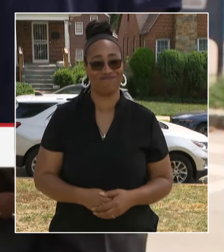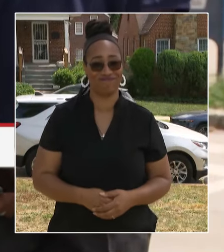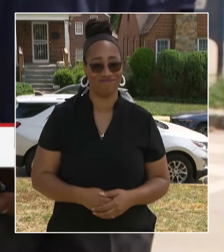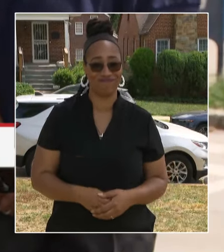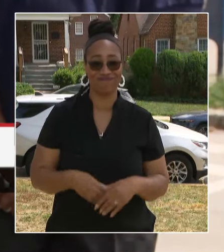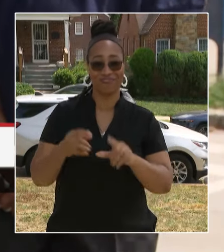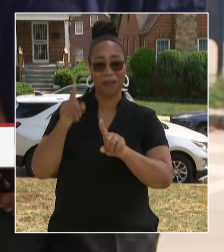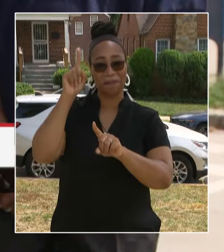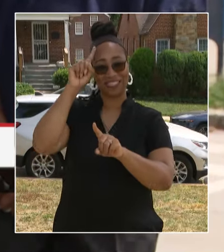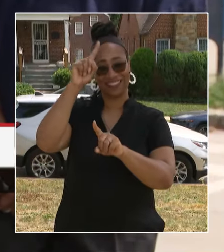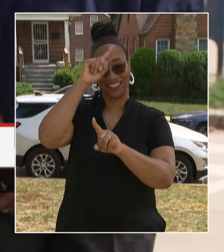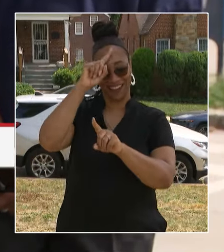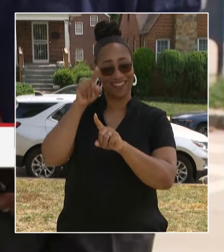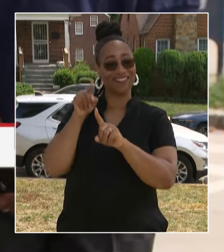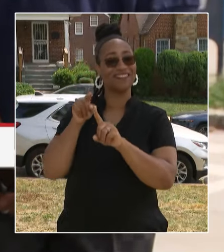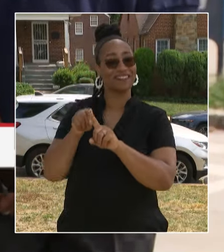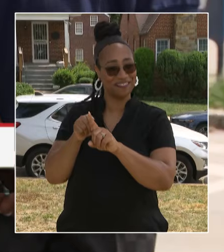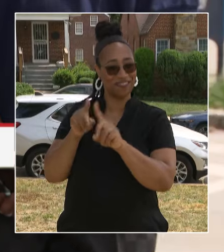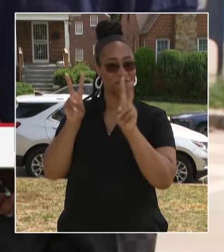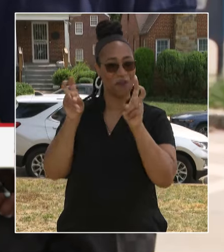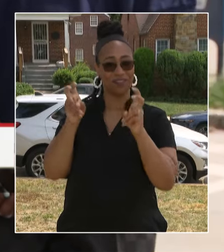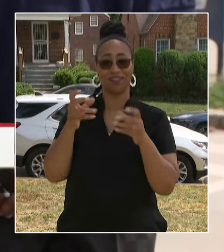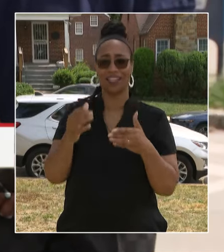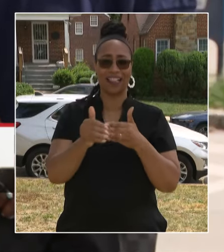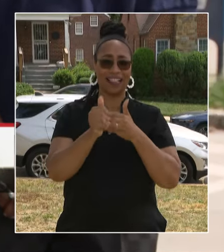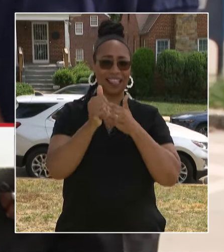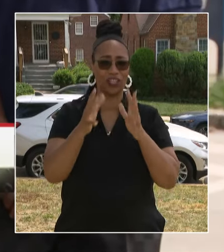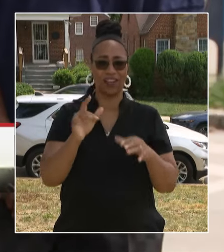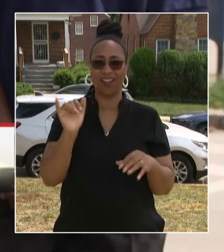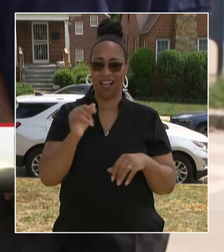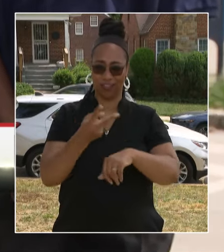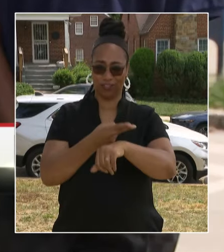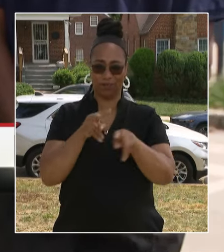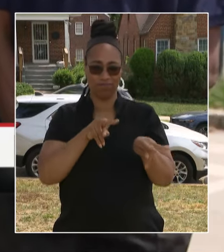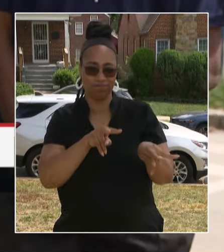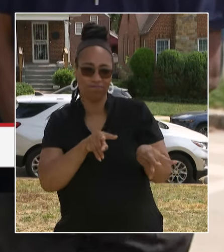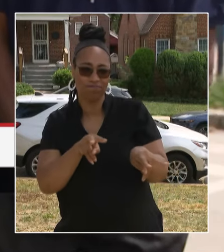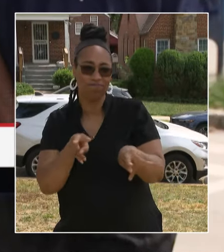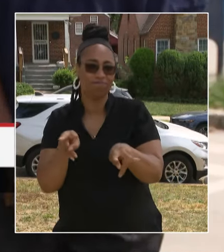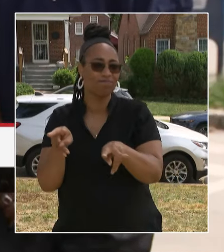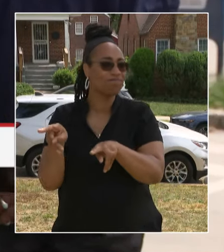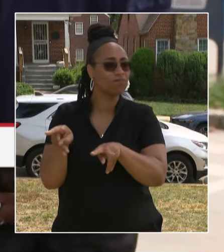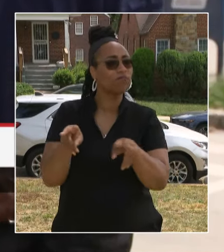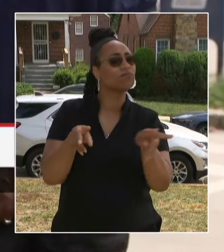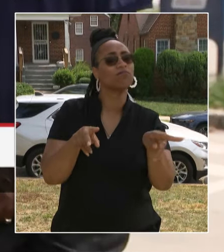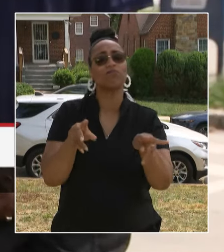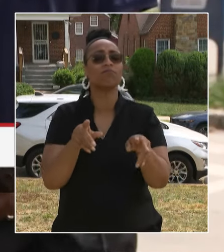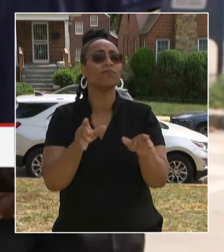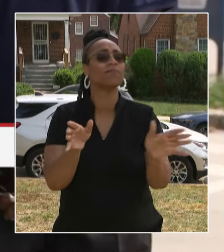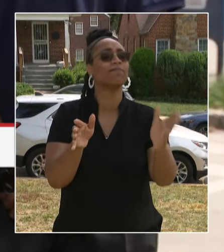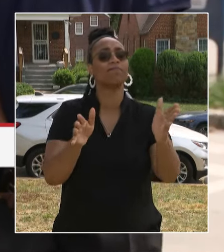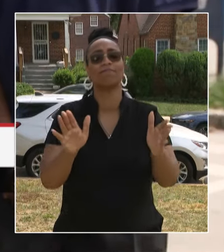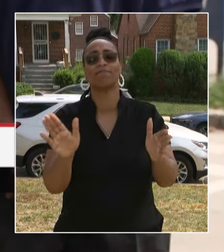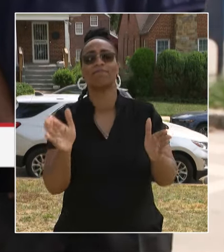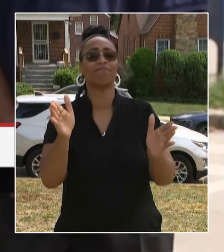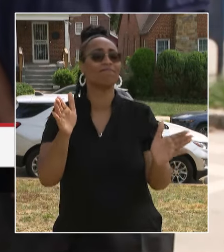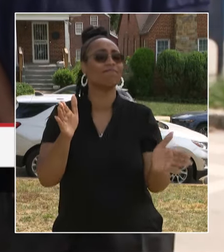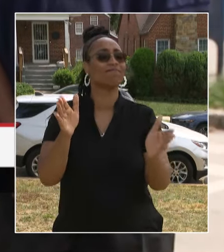flock, letting the most nimble go out ahead, whereupon the others follow,